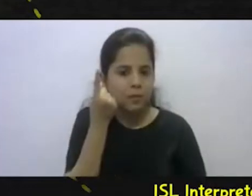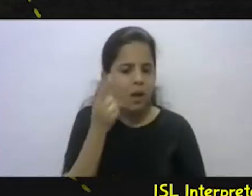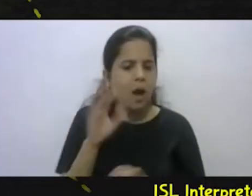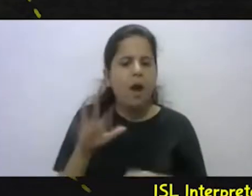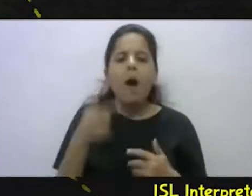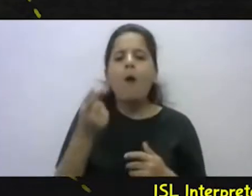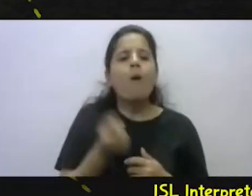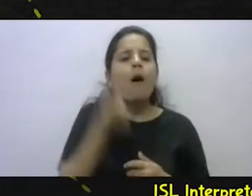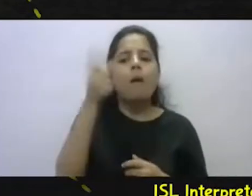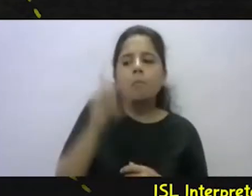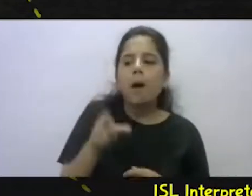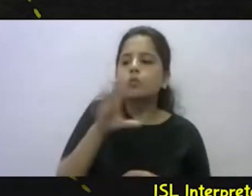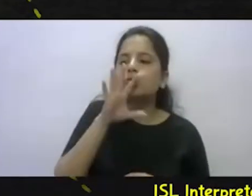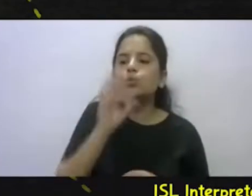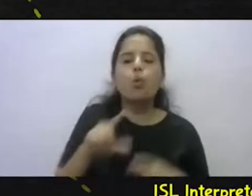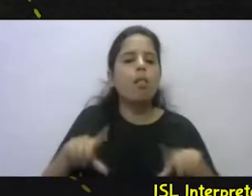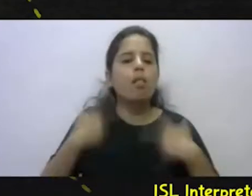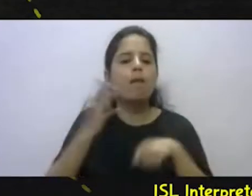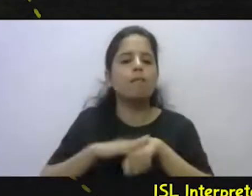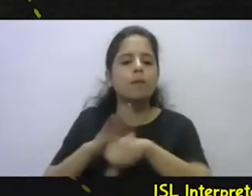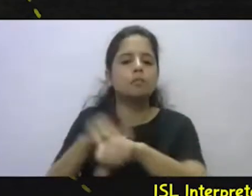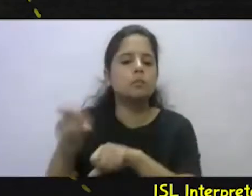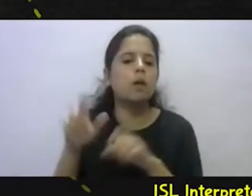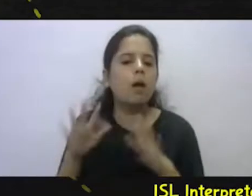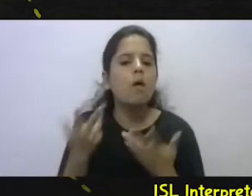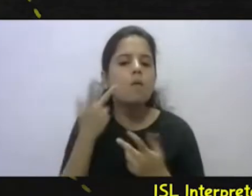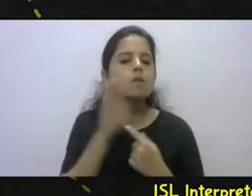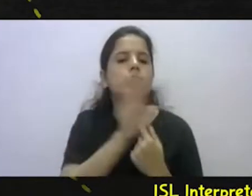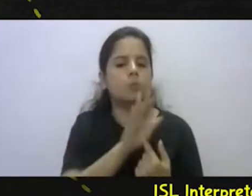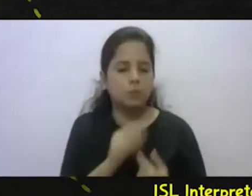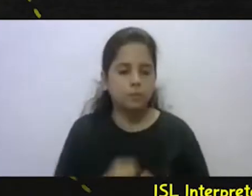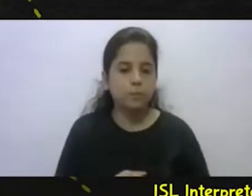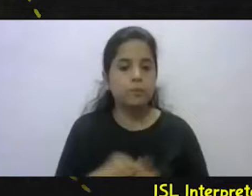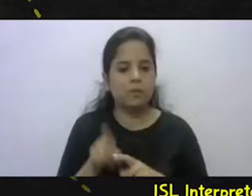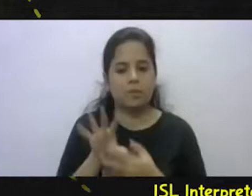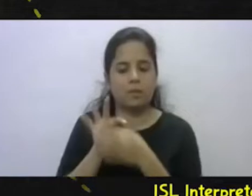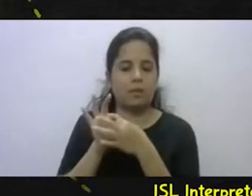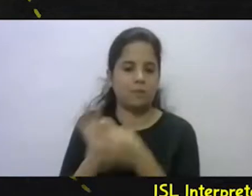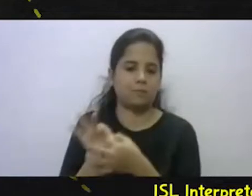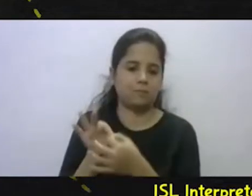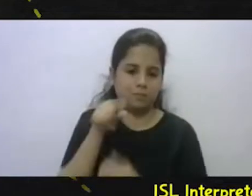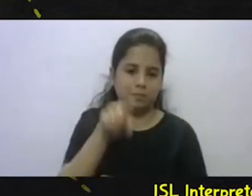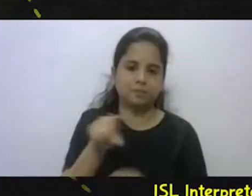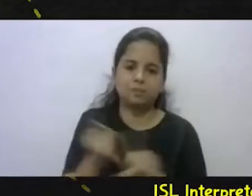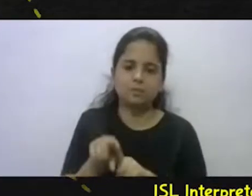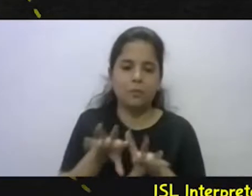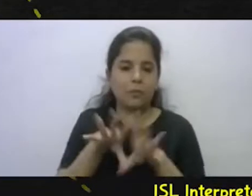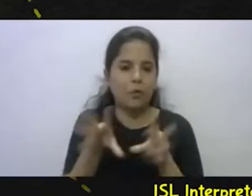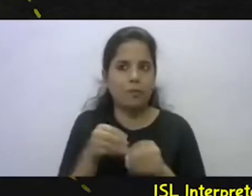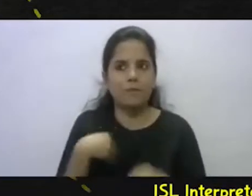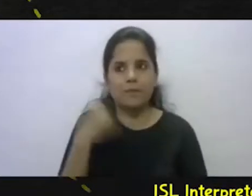that sense of the life? And so connecting to this entire idea